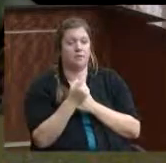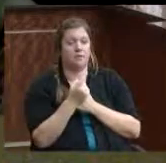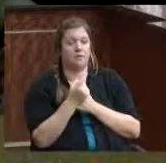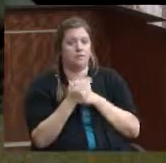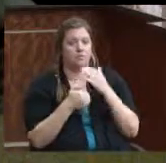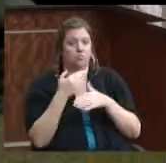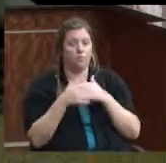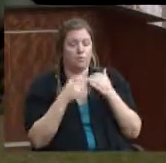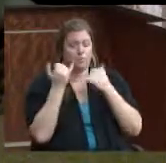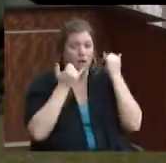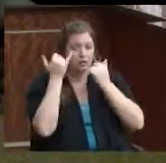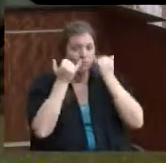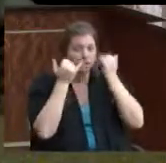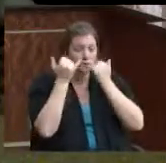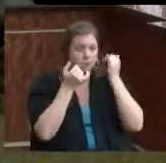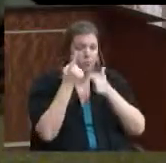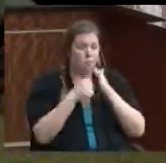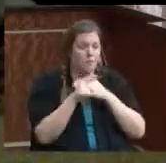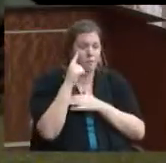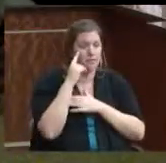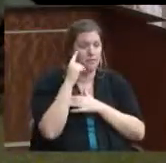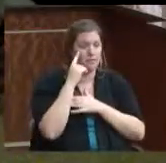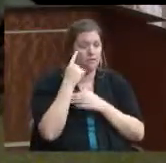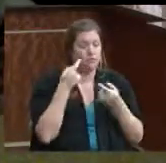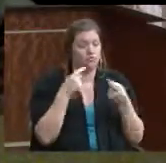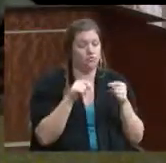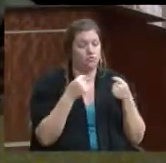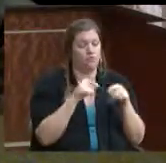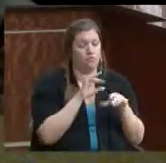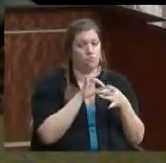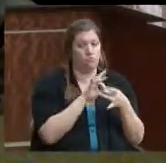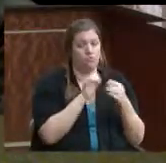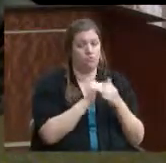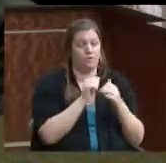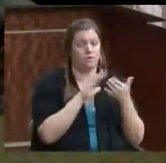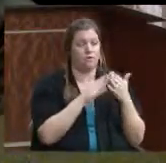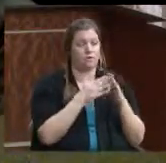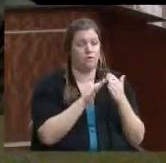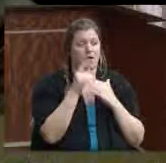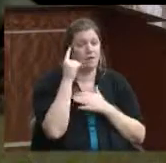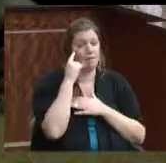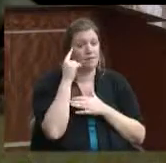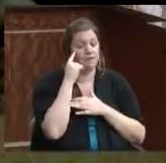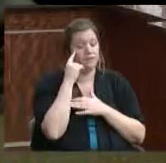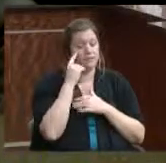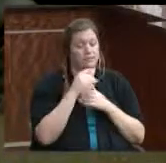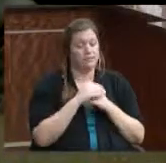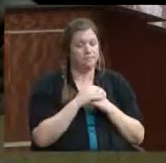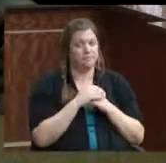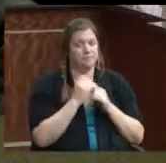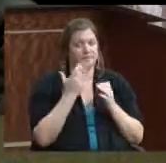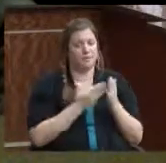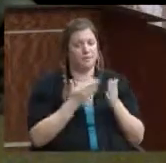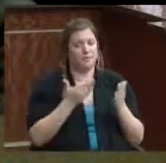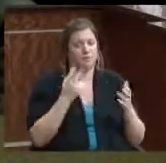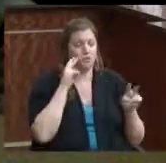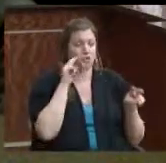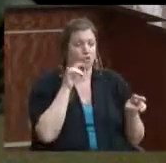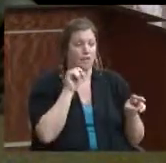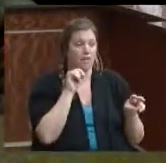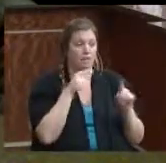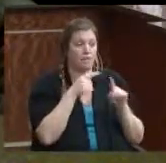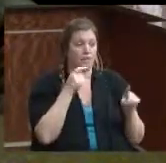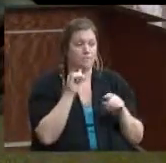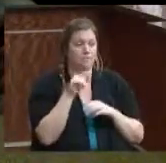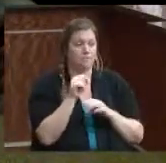this, get some ideas from y'all. What they are trying to work with the community. As I've said, I think this is something that we should look at from